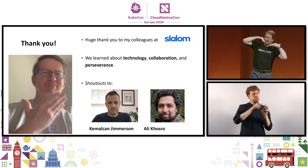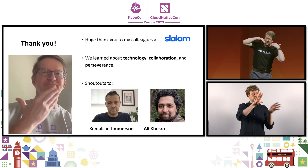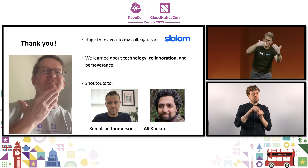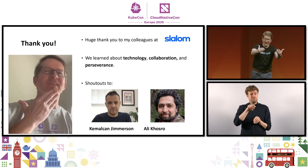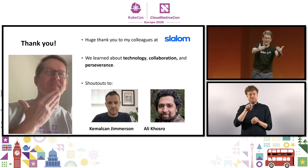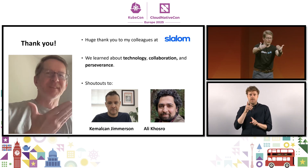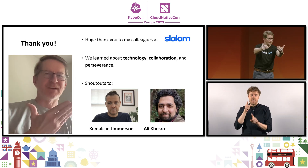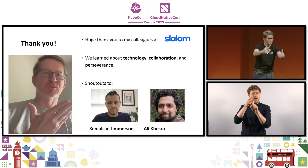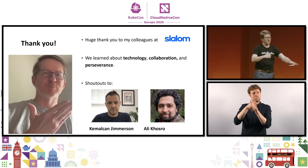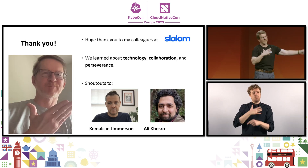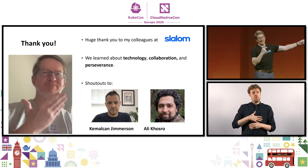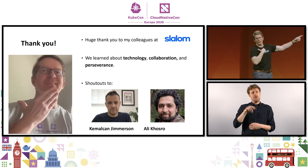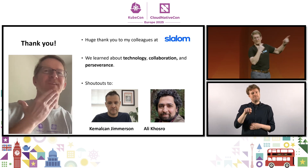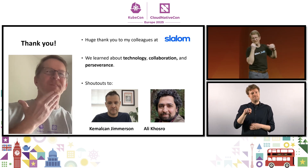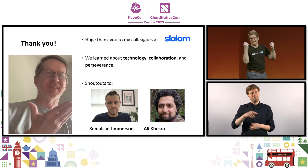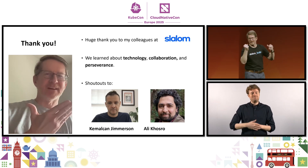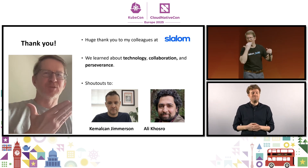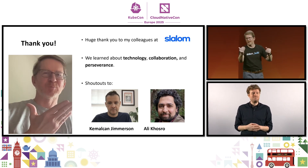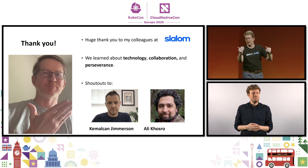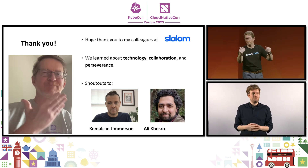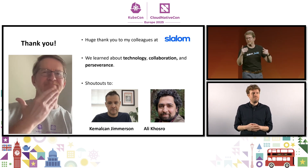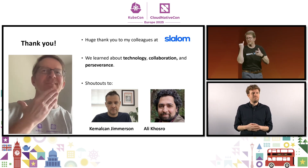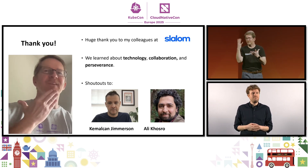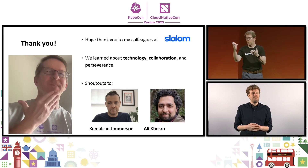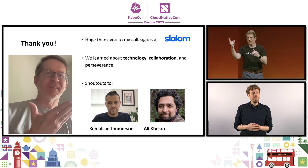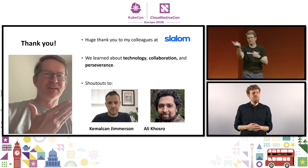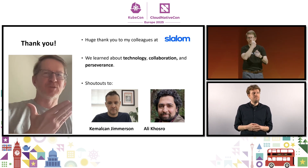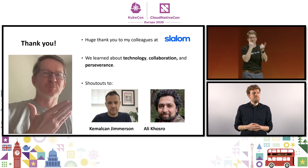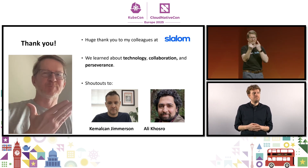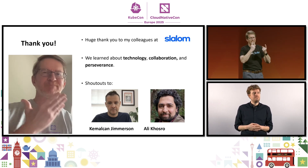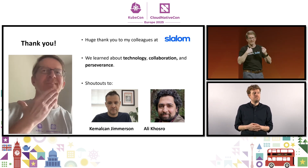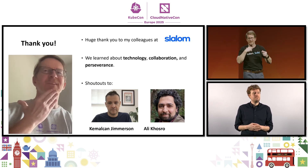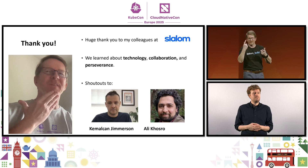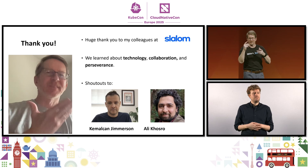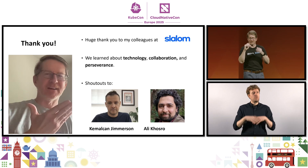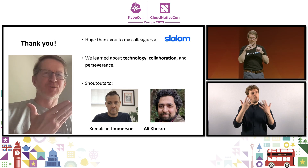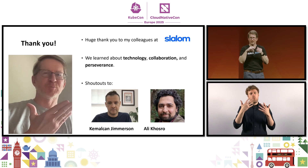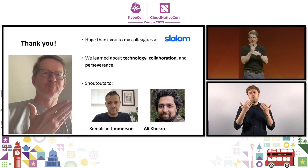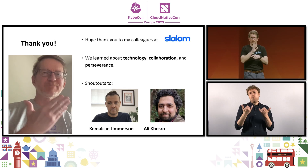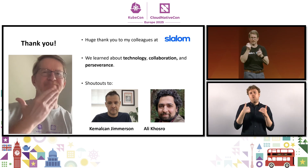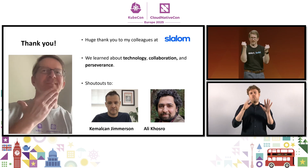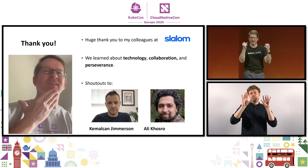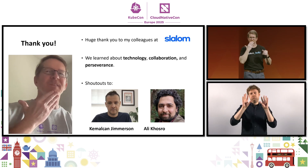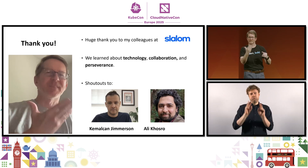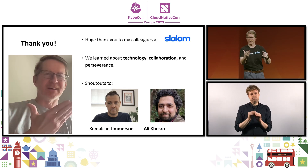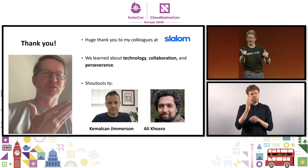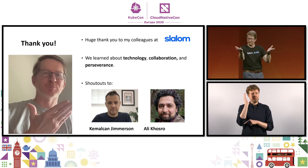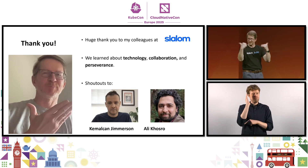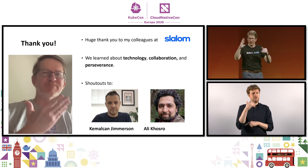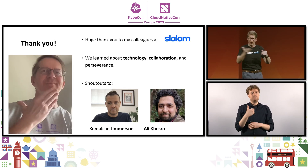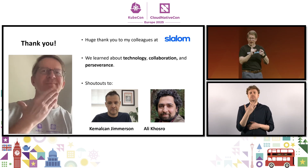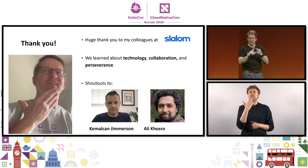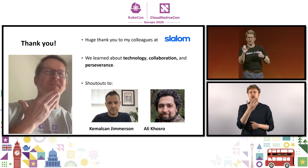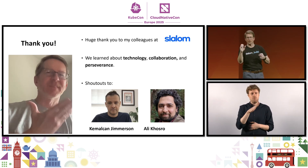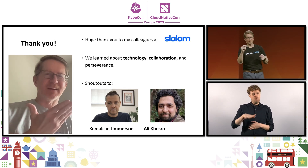So I just wanted to end a little bit here with a thank you. If you want to learn how to sign, thank you. This is what it looks